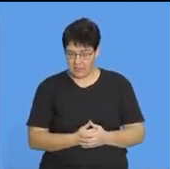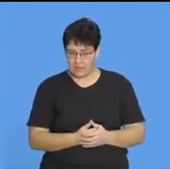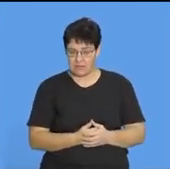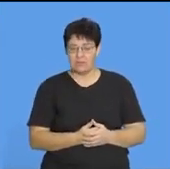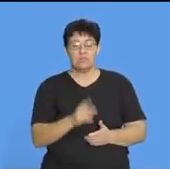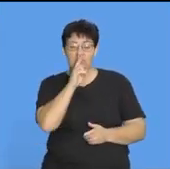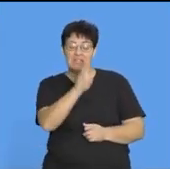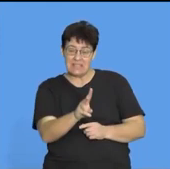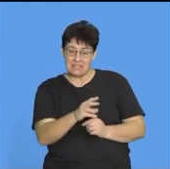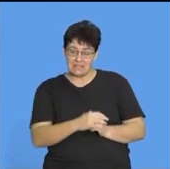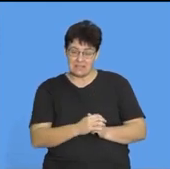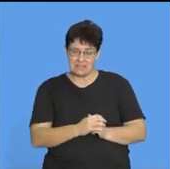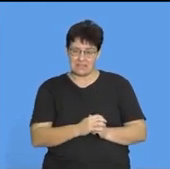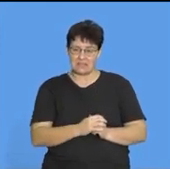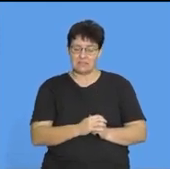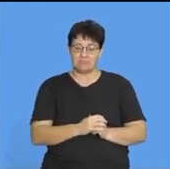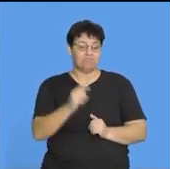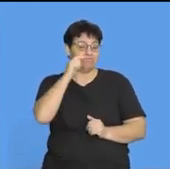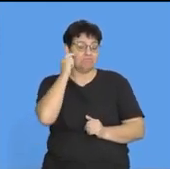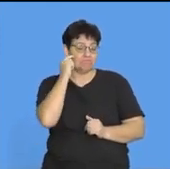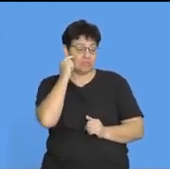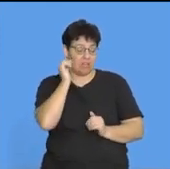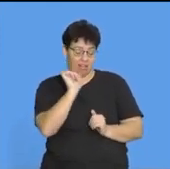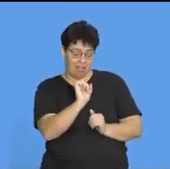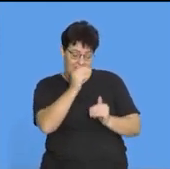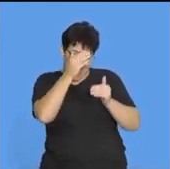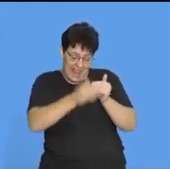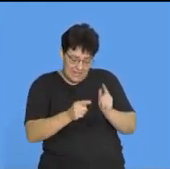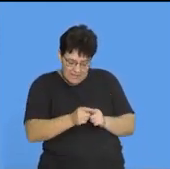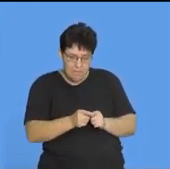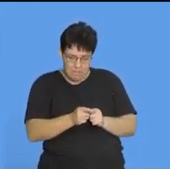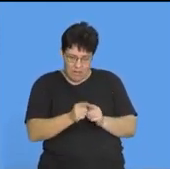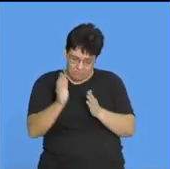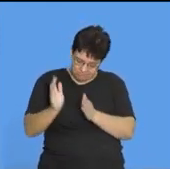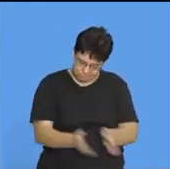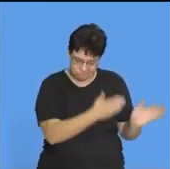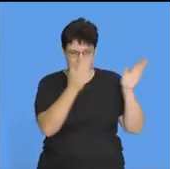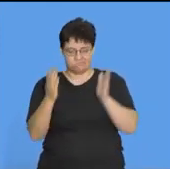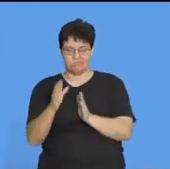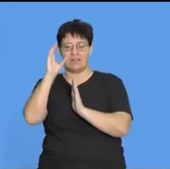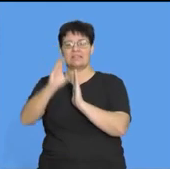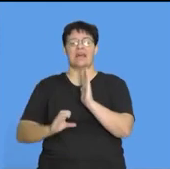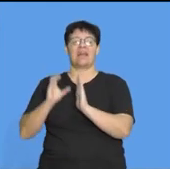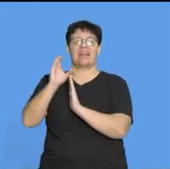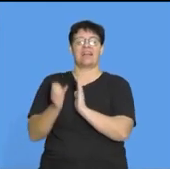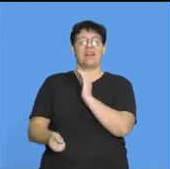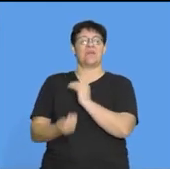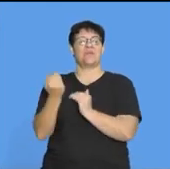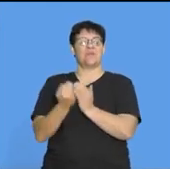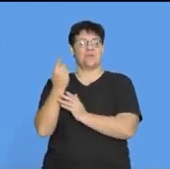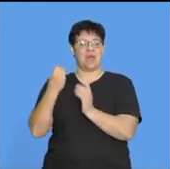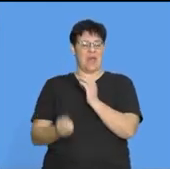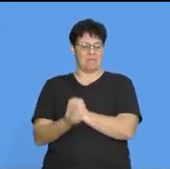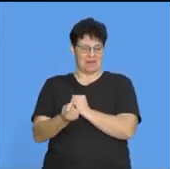of the menstrual cycle, we find that a new cycle referring to the events in the ovary occur. So the